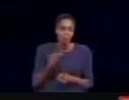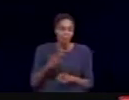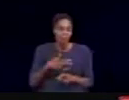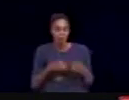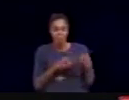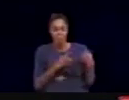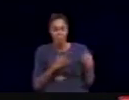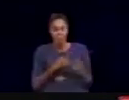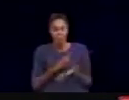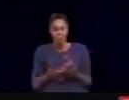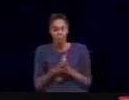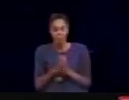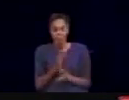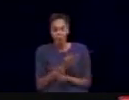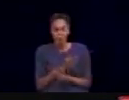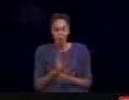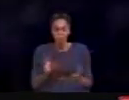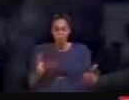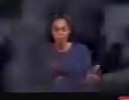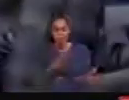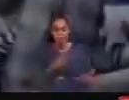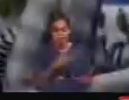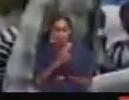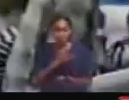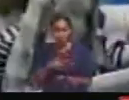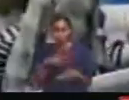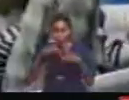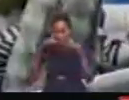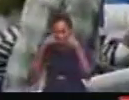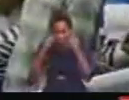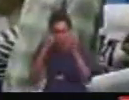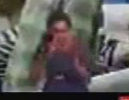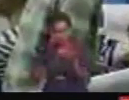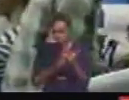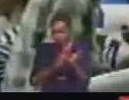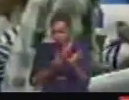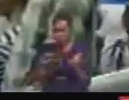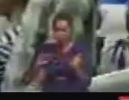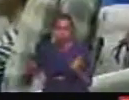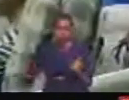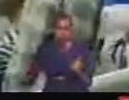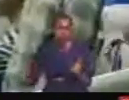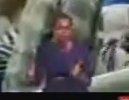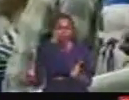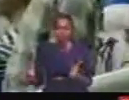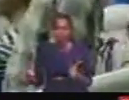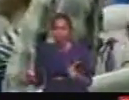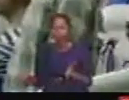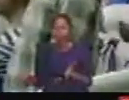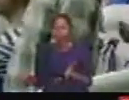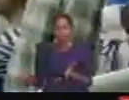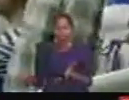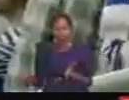heart becomes free and my shame is